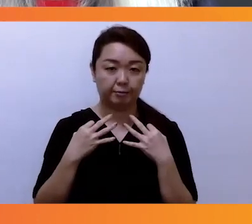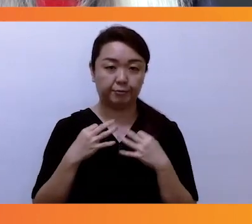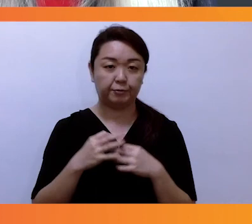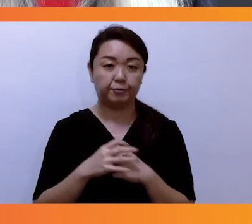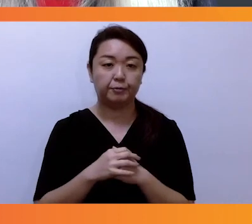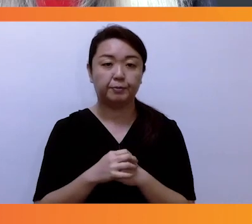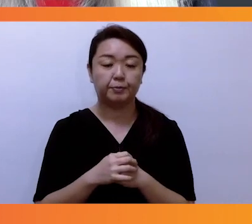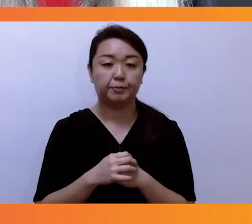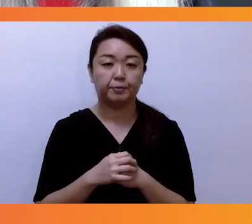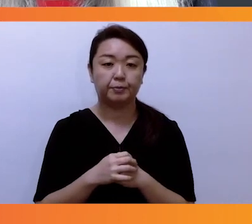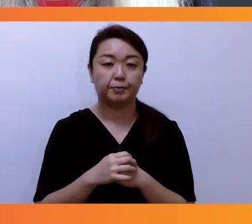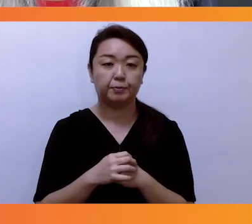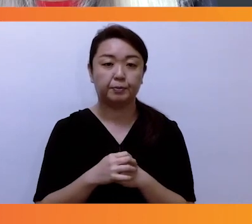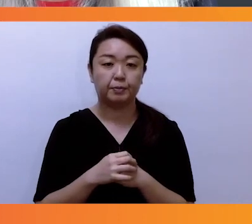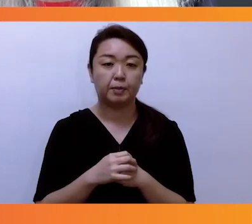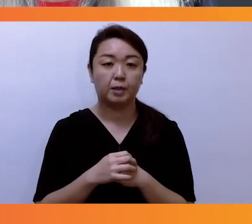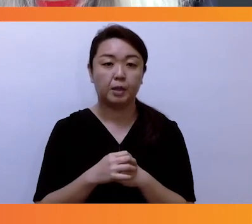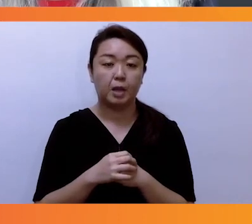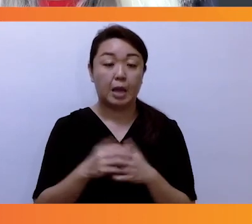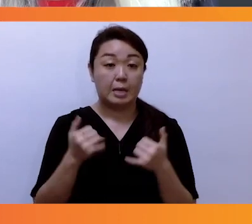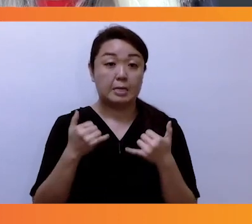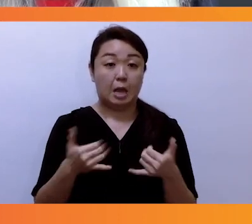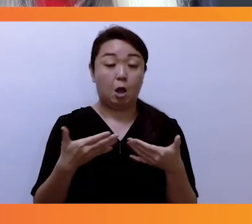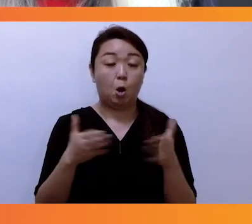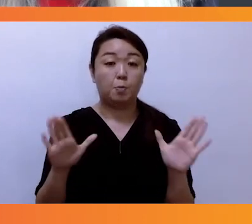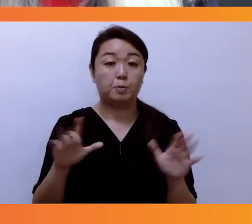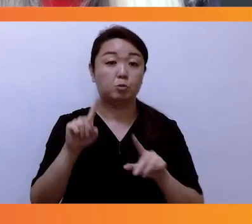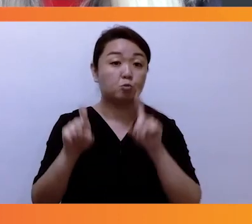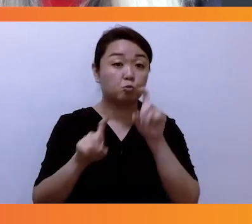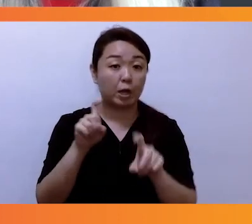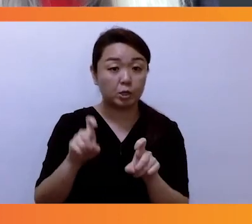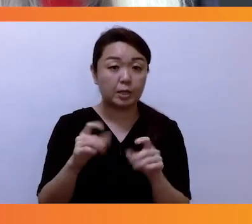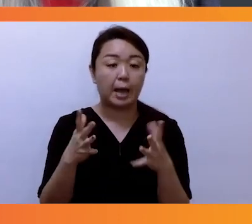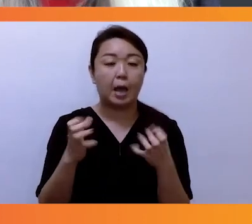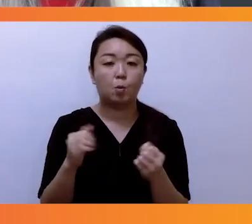reach a better lifestyle.